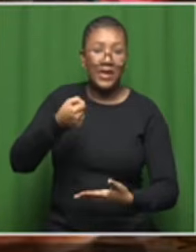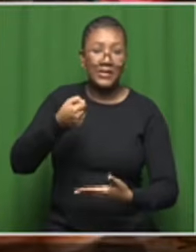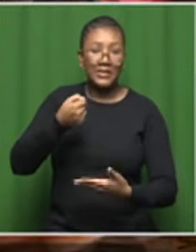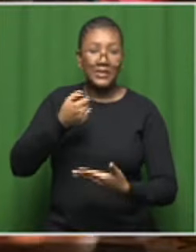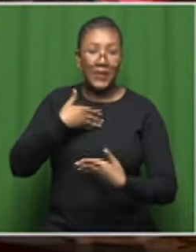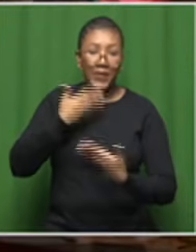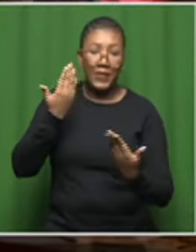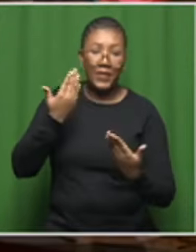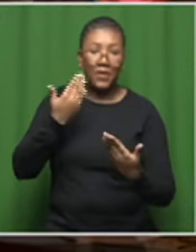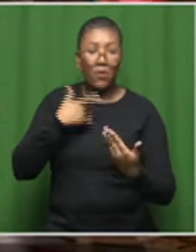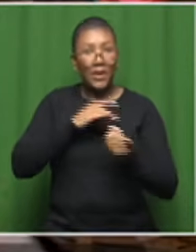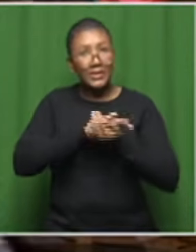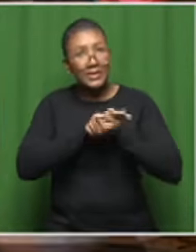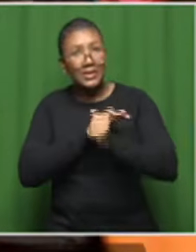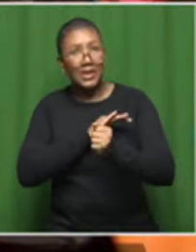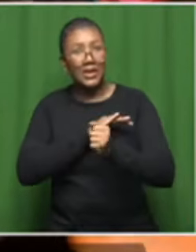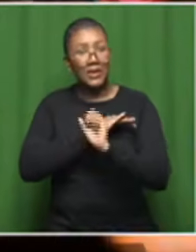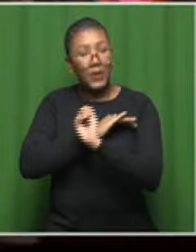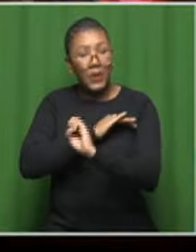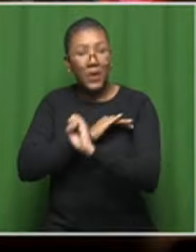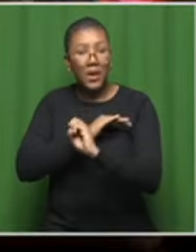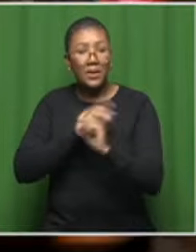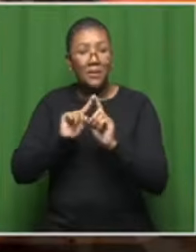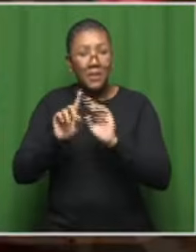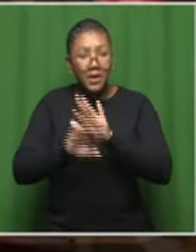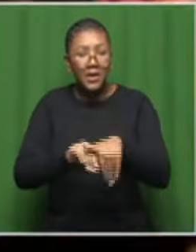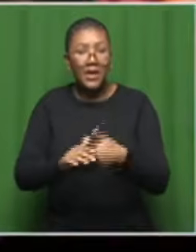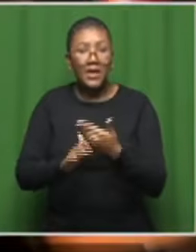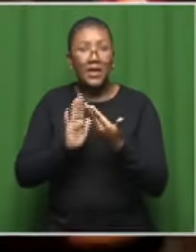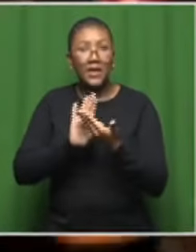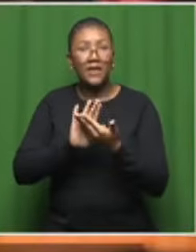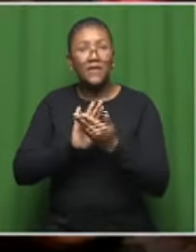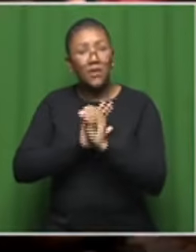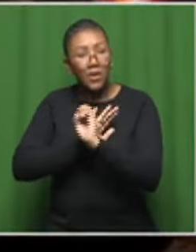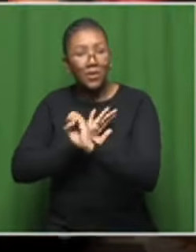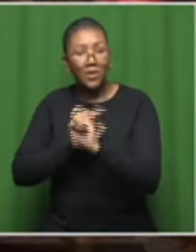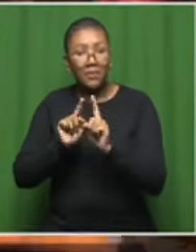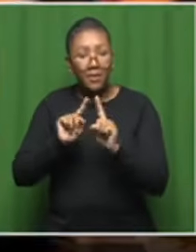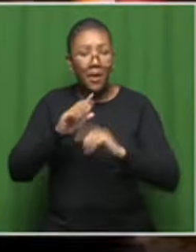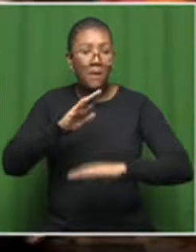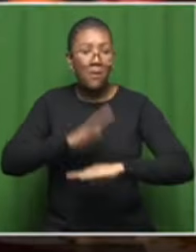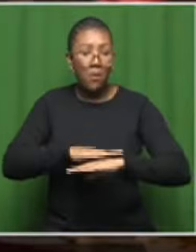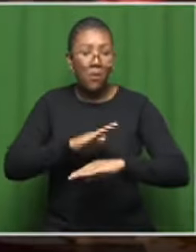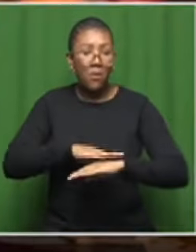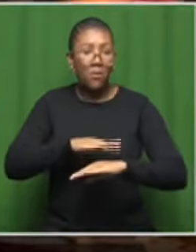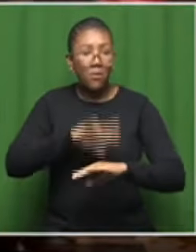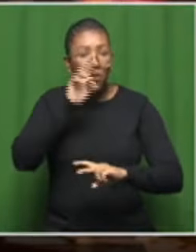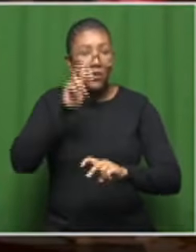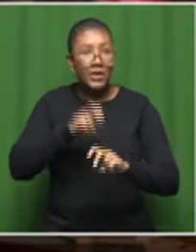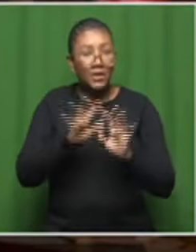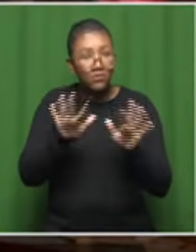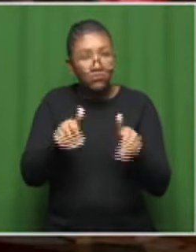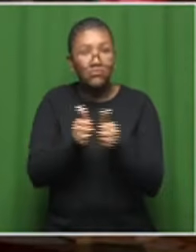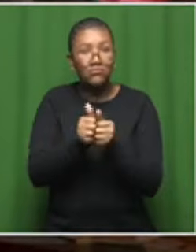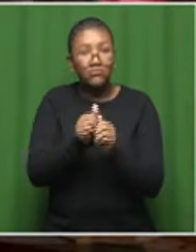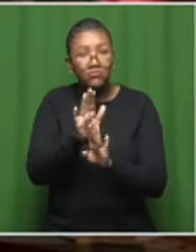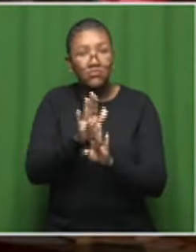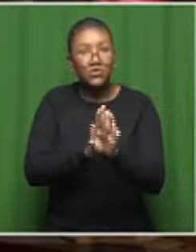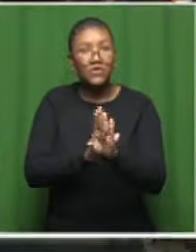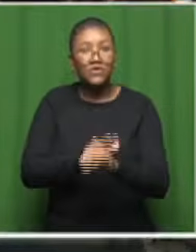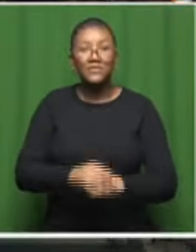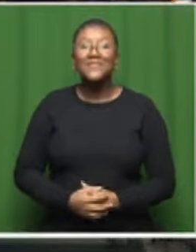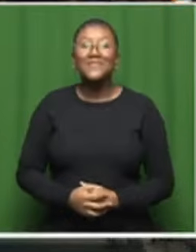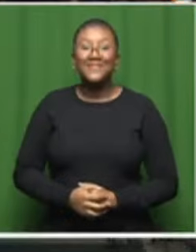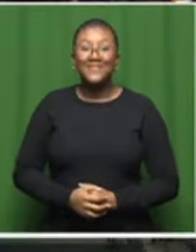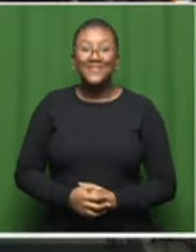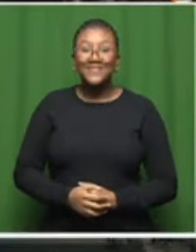everything is there. We just need more time to develop the entire thing together as artists, as a team. All right,